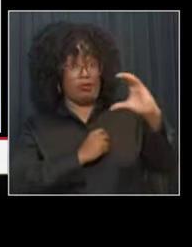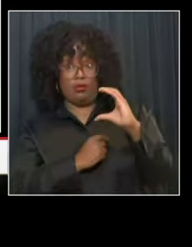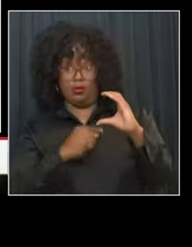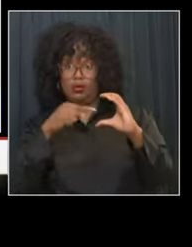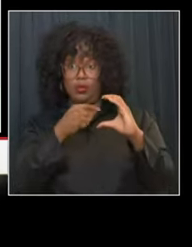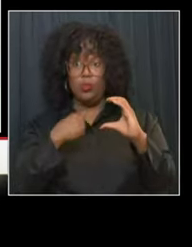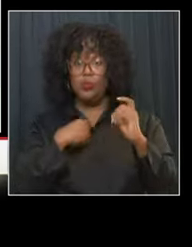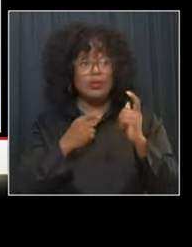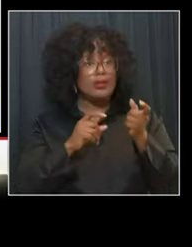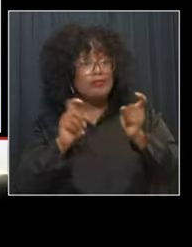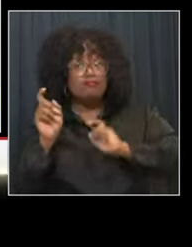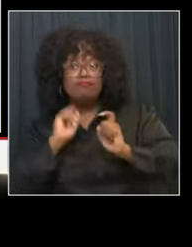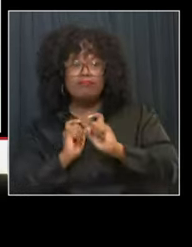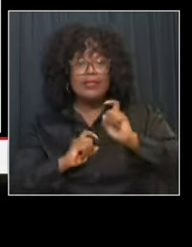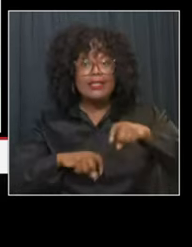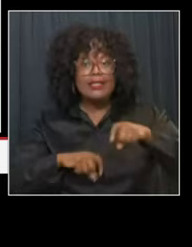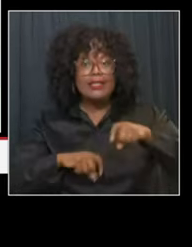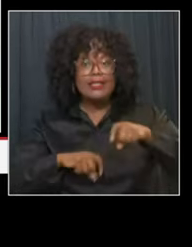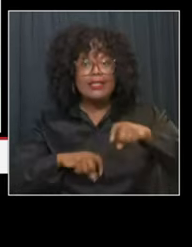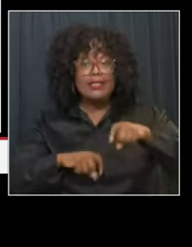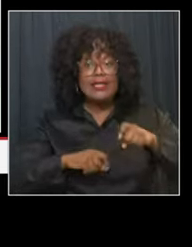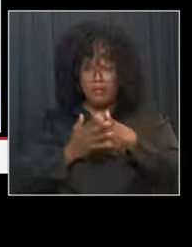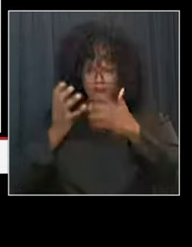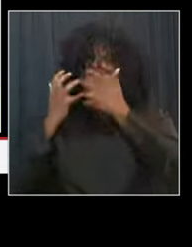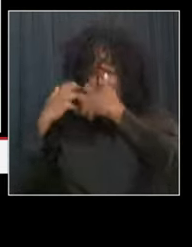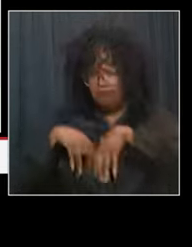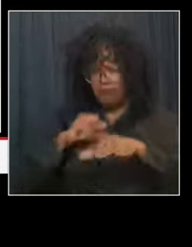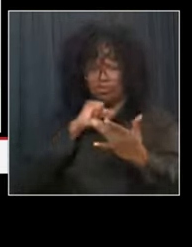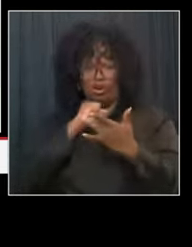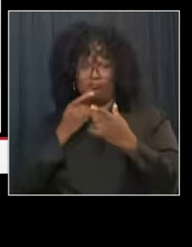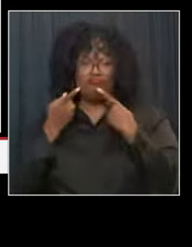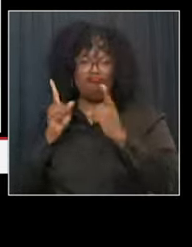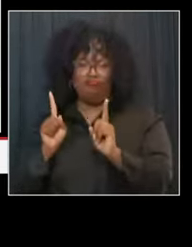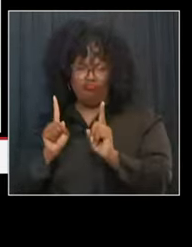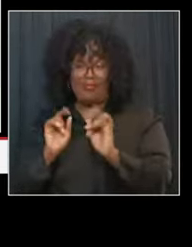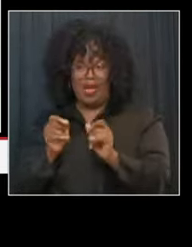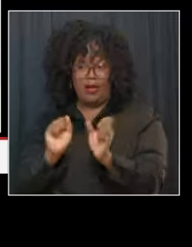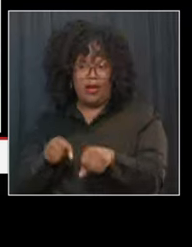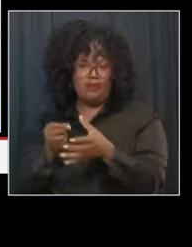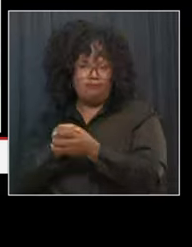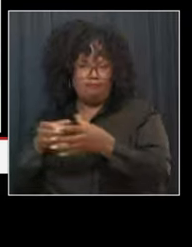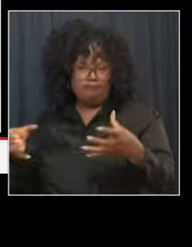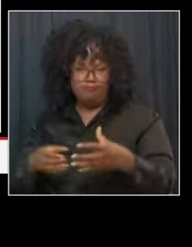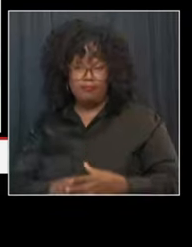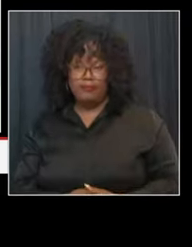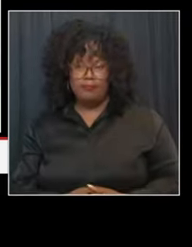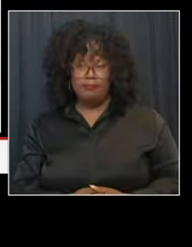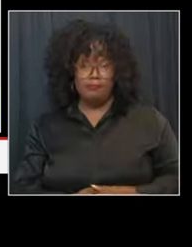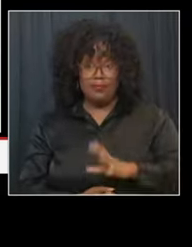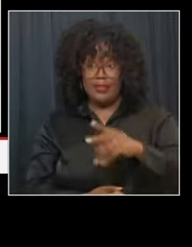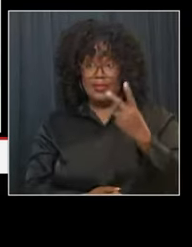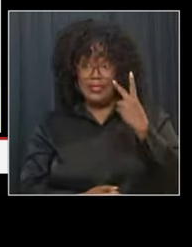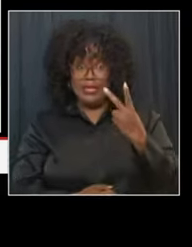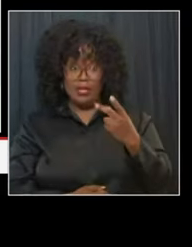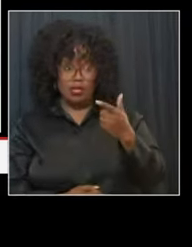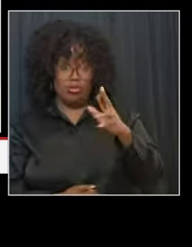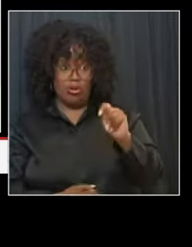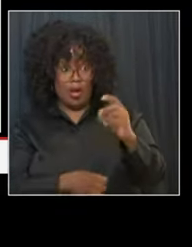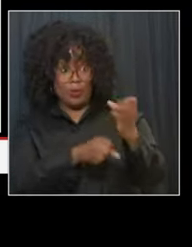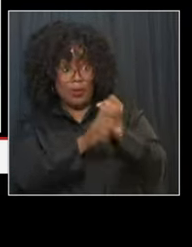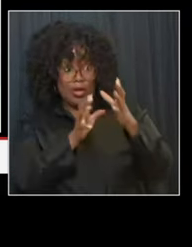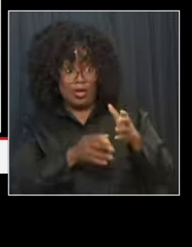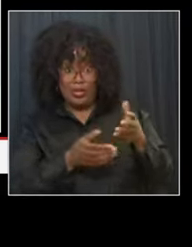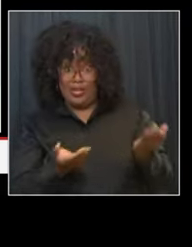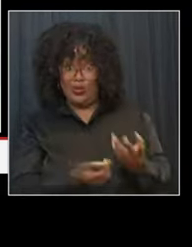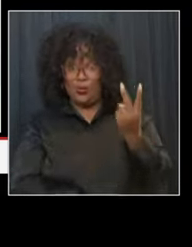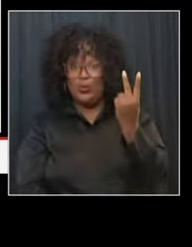in, particularly in our commercial corridors. And so you'll see two of our grantees here, Aaron Price from Downtown DC bid and